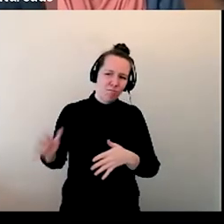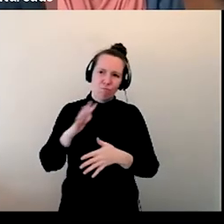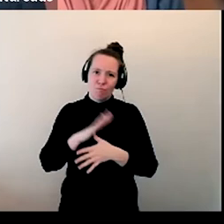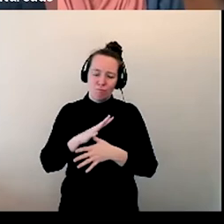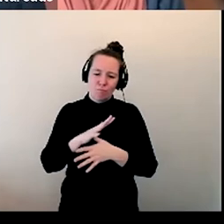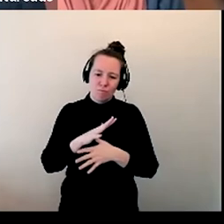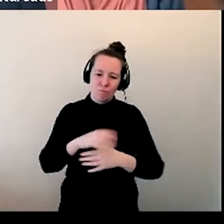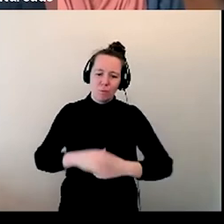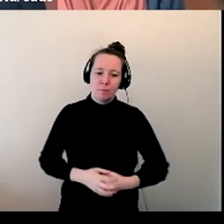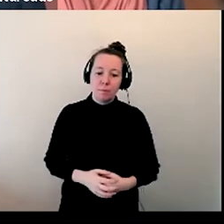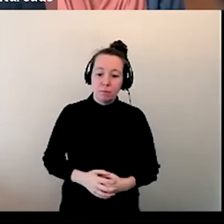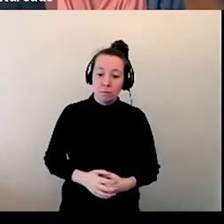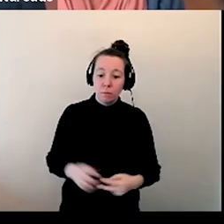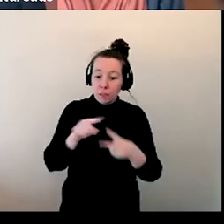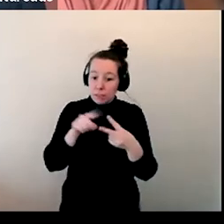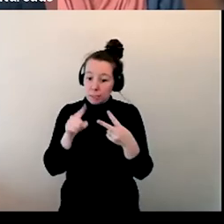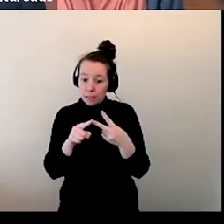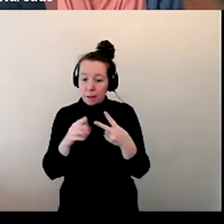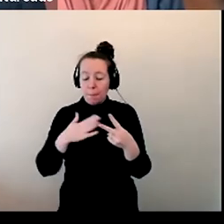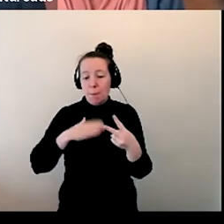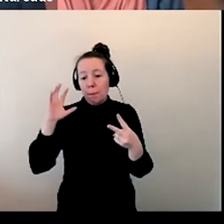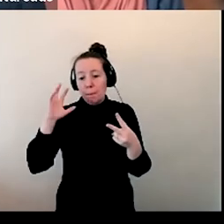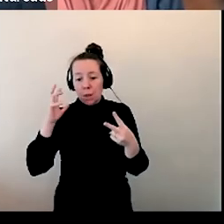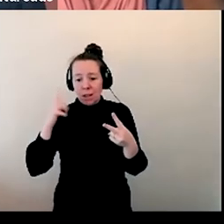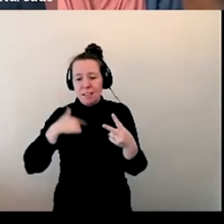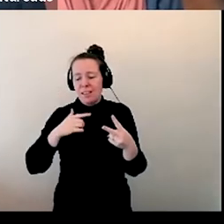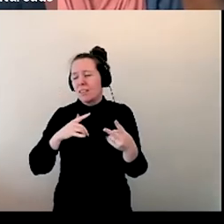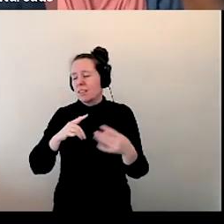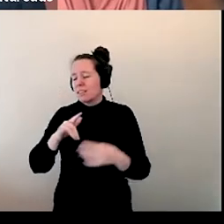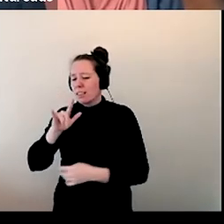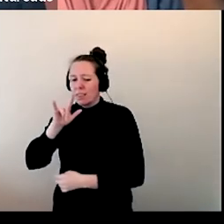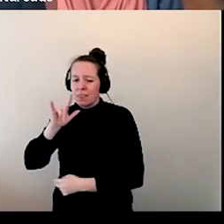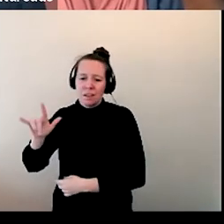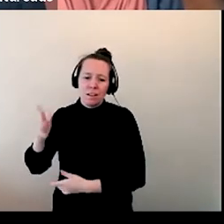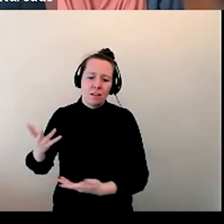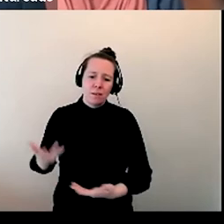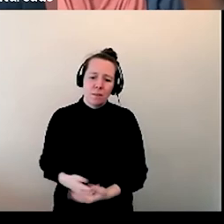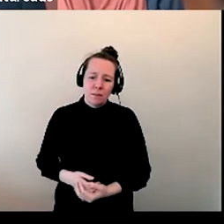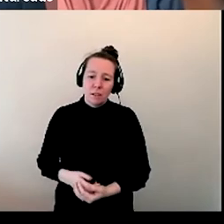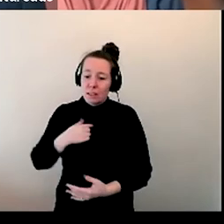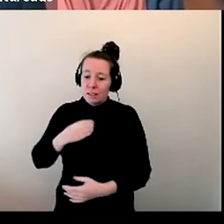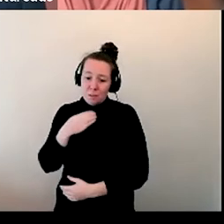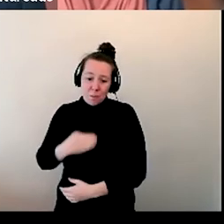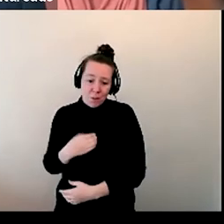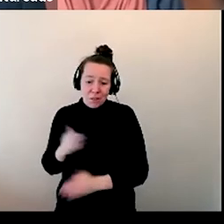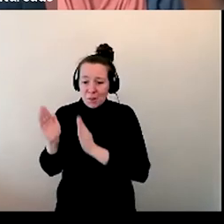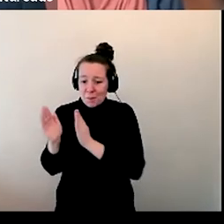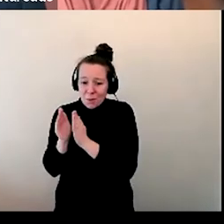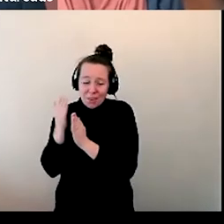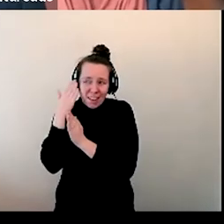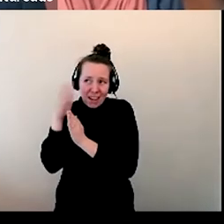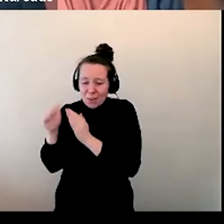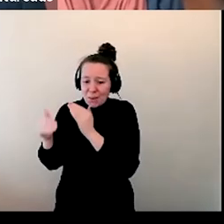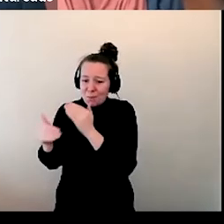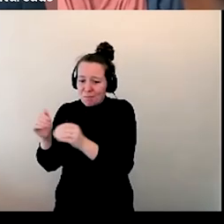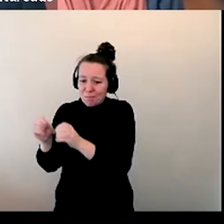my podcast. I'm in love with it. It's just my little passion project. I don't know if it's going anywhere, but I